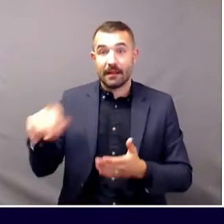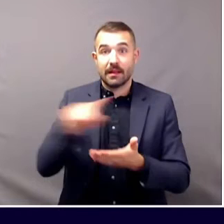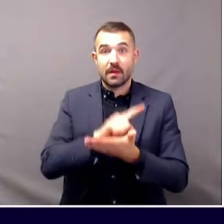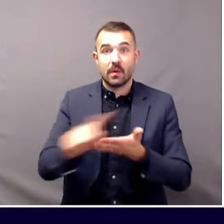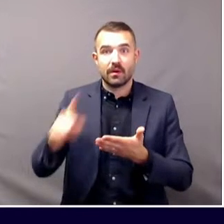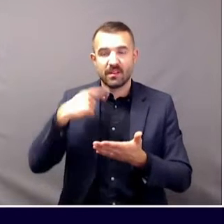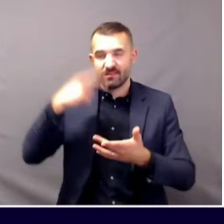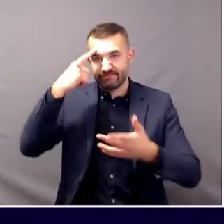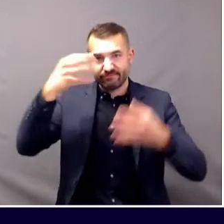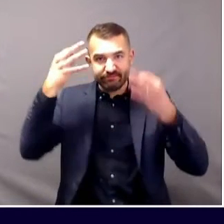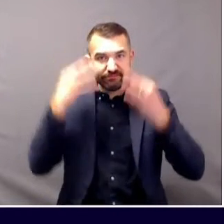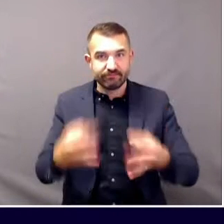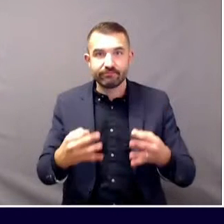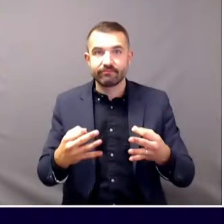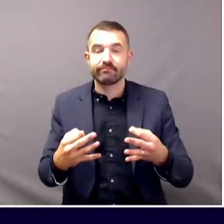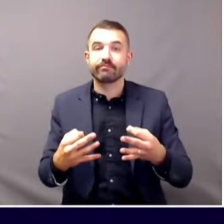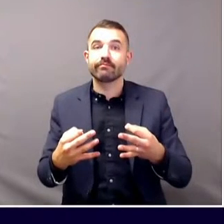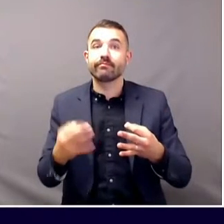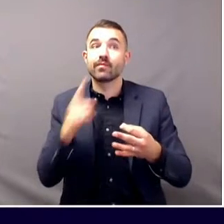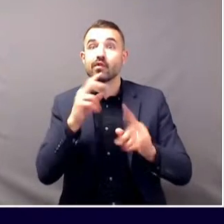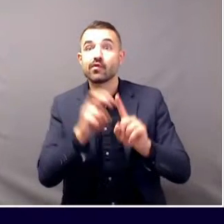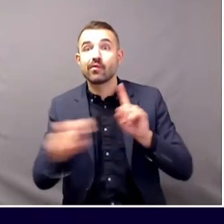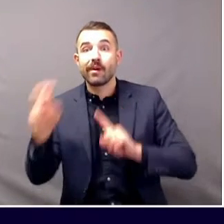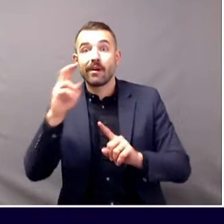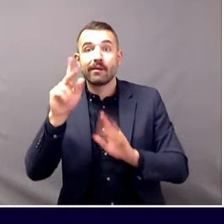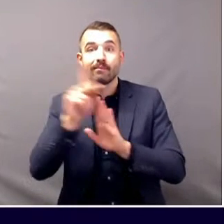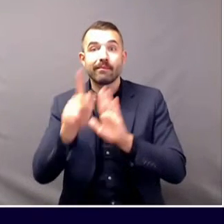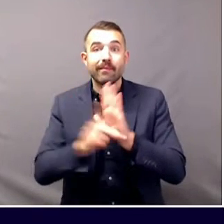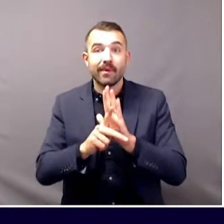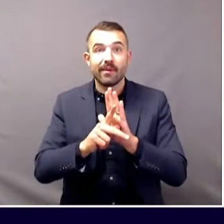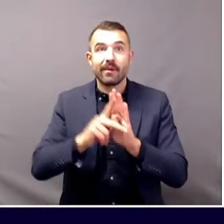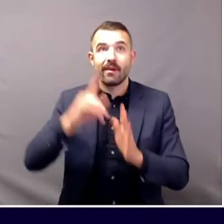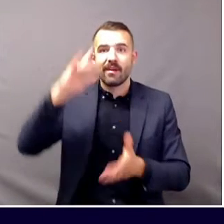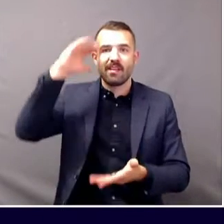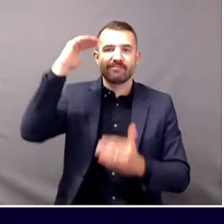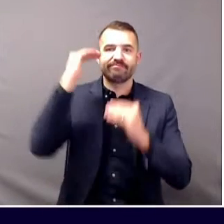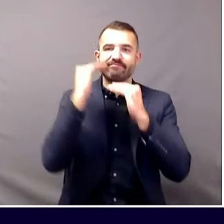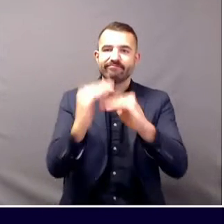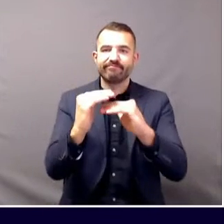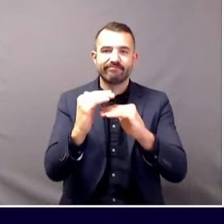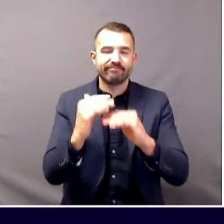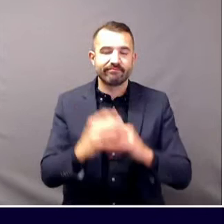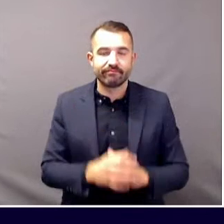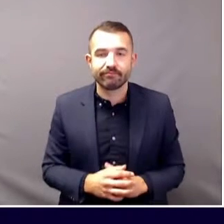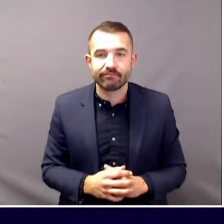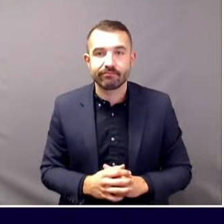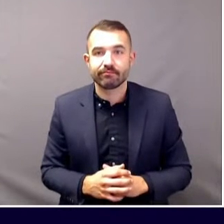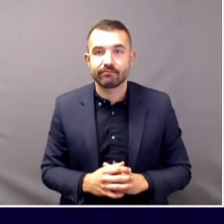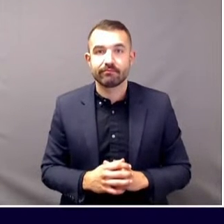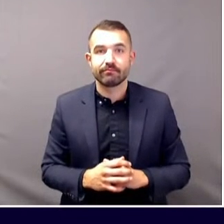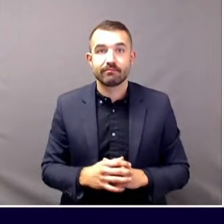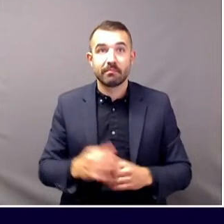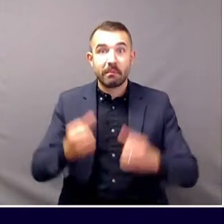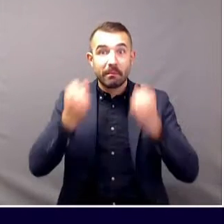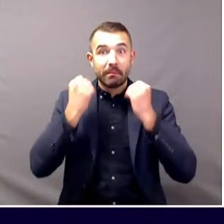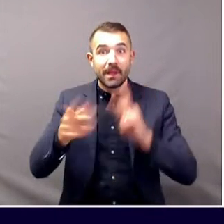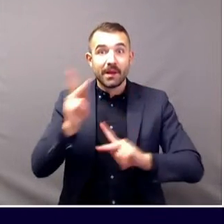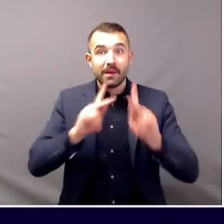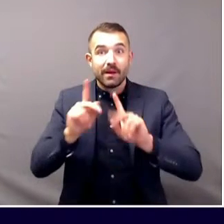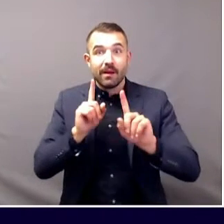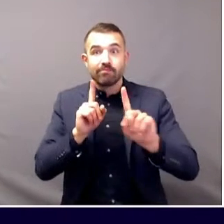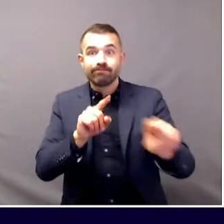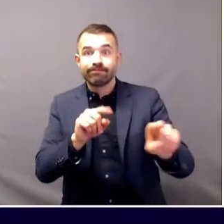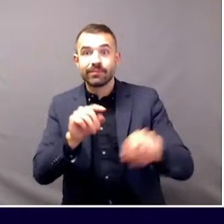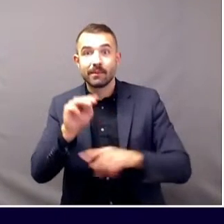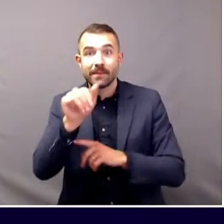travel policy, knowing that it's difficult. A lot of people go back and forth to Massachusetts for healthcare, educational purposes. Many of us